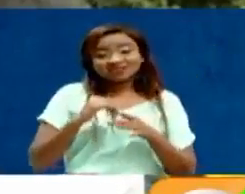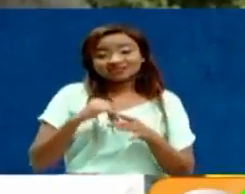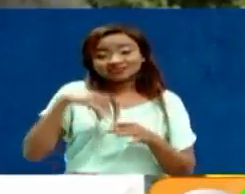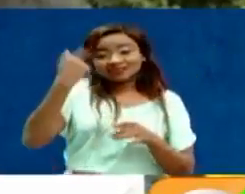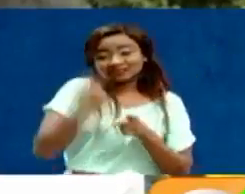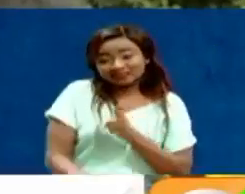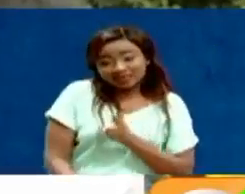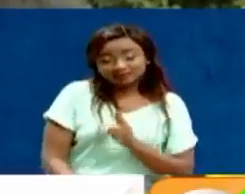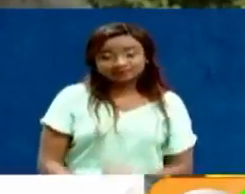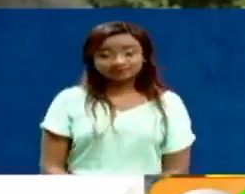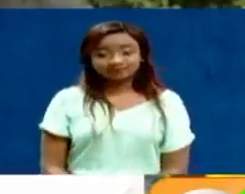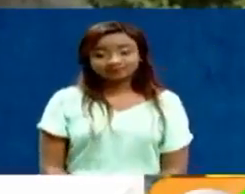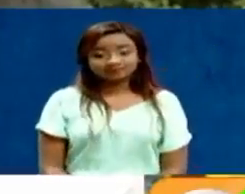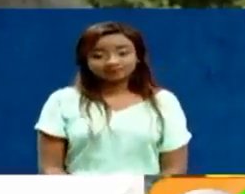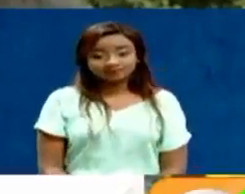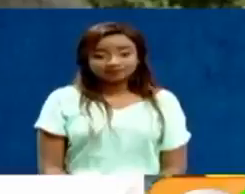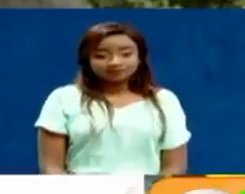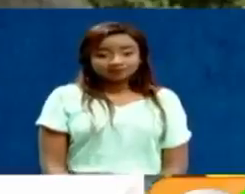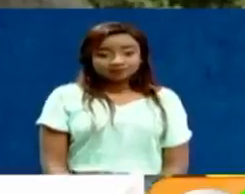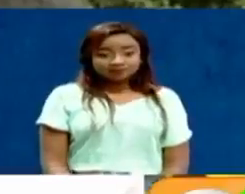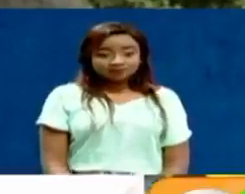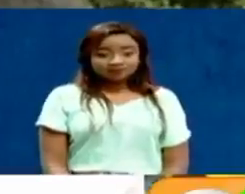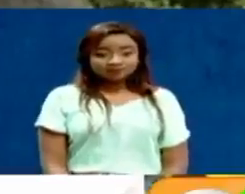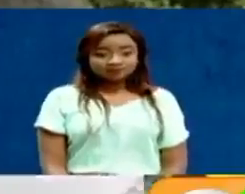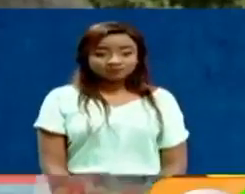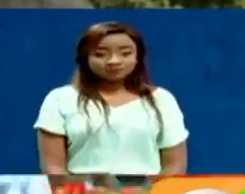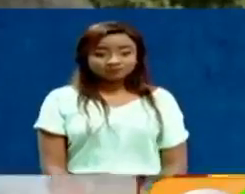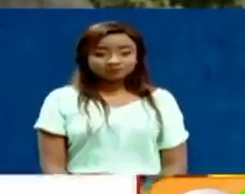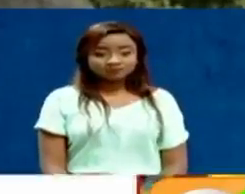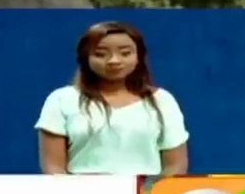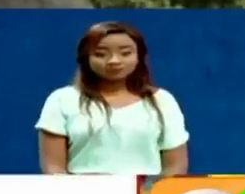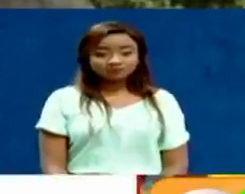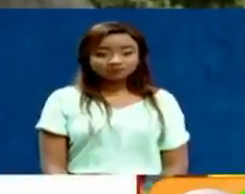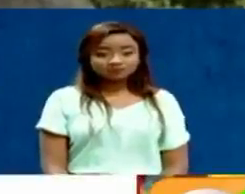Makori Ongechi, Citizen TV, at the University of Nairobi.